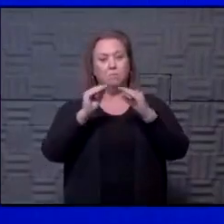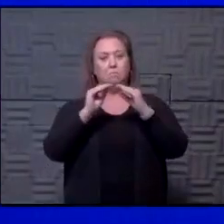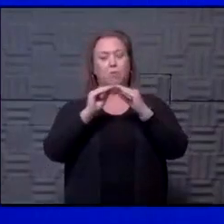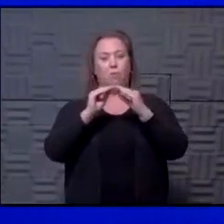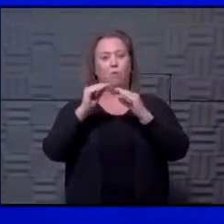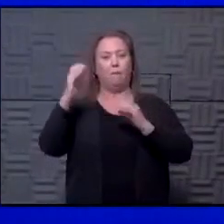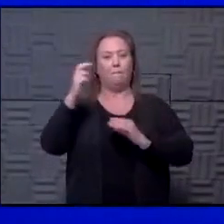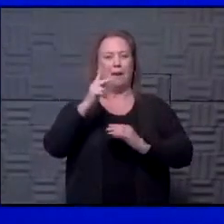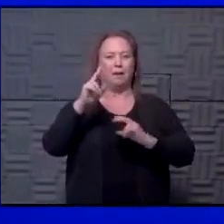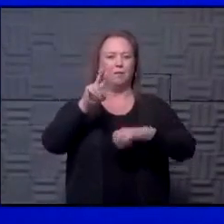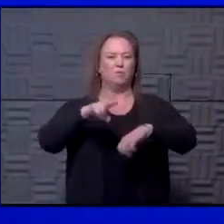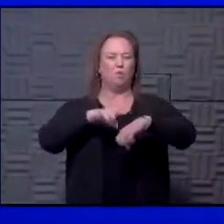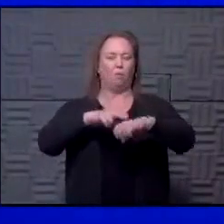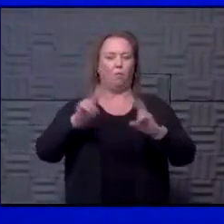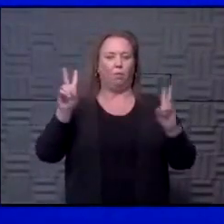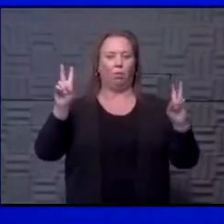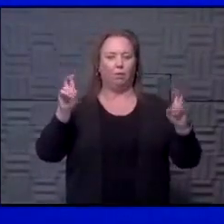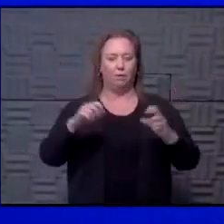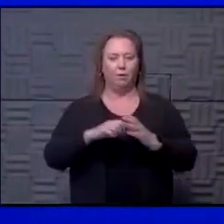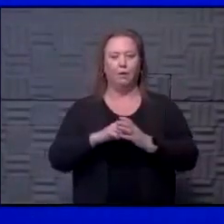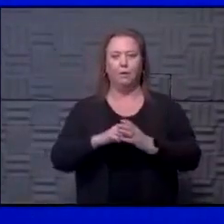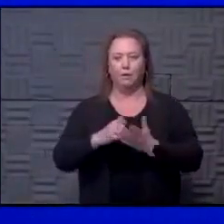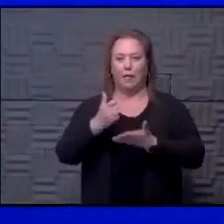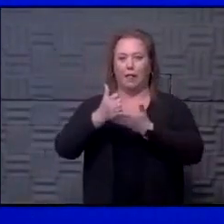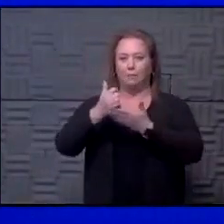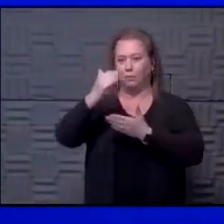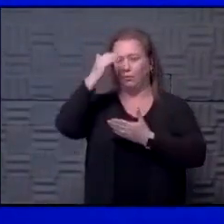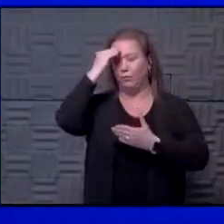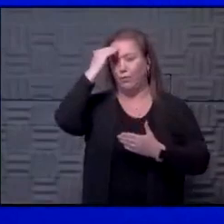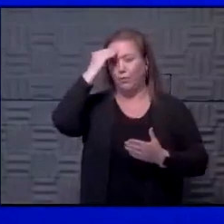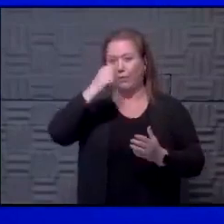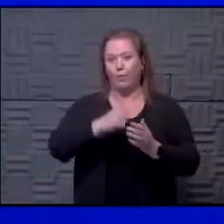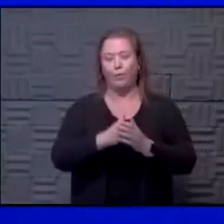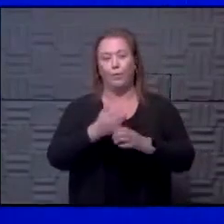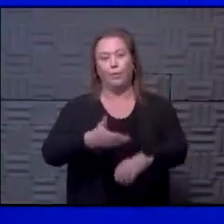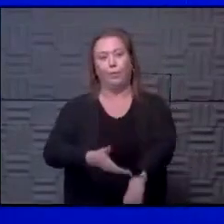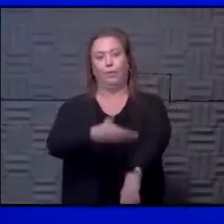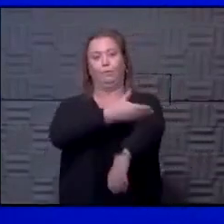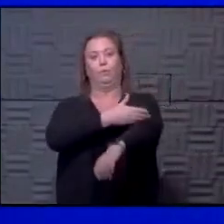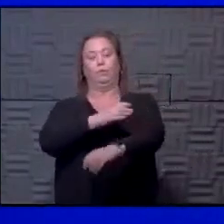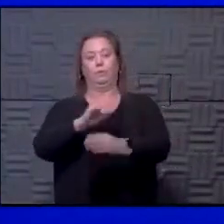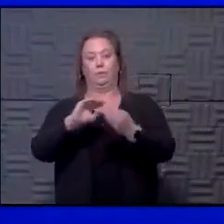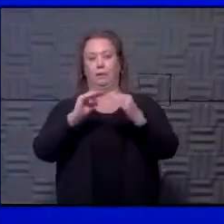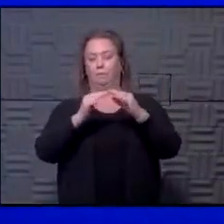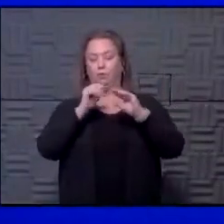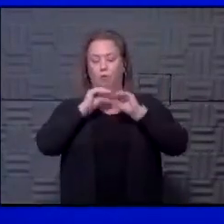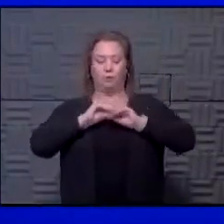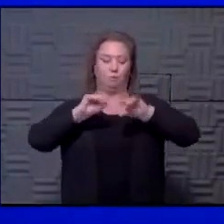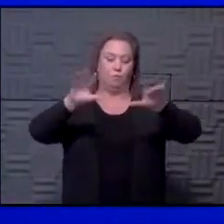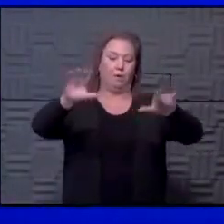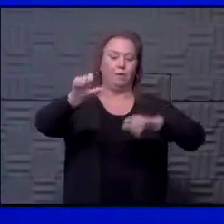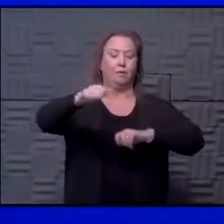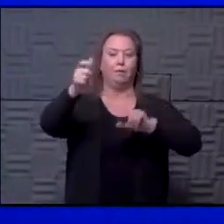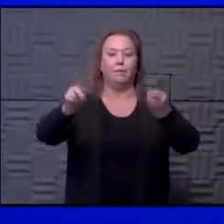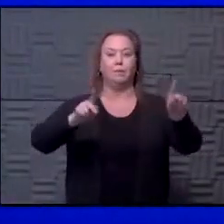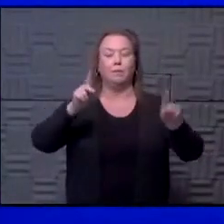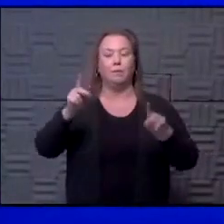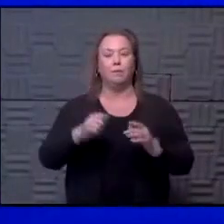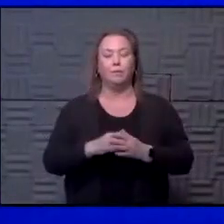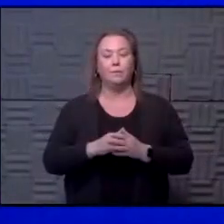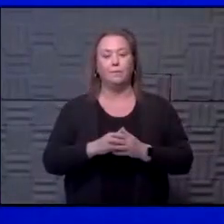more back to normal and helps you know, at least it improves the odds of you're not spreading it to other people you love and care